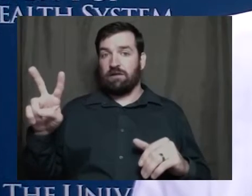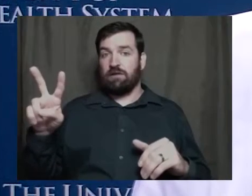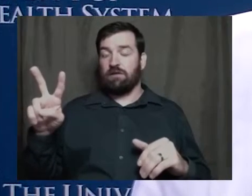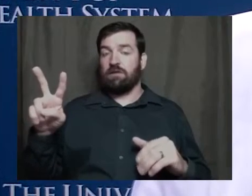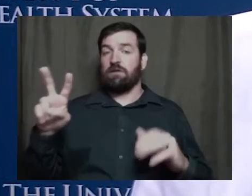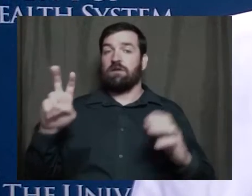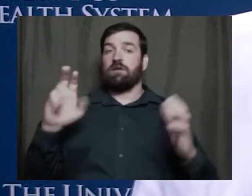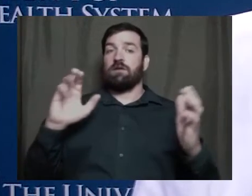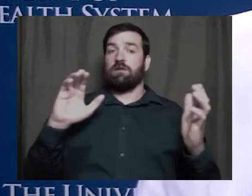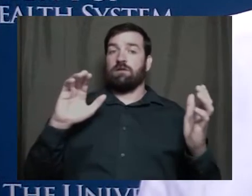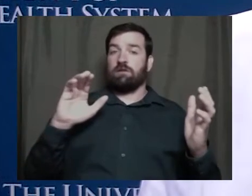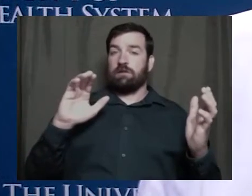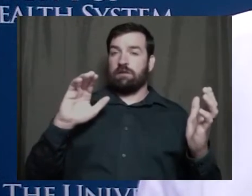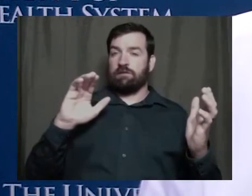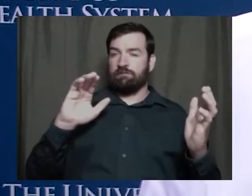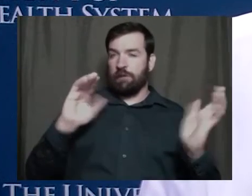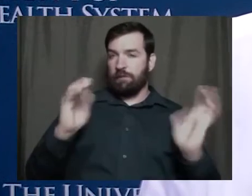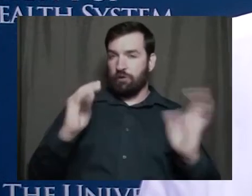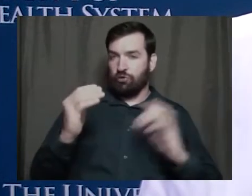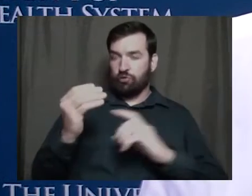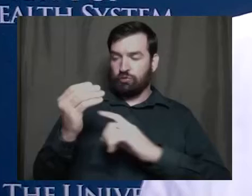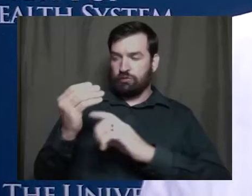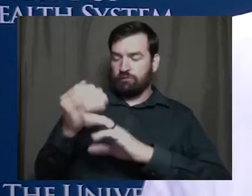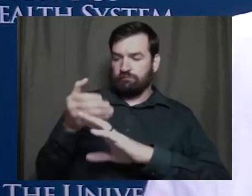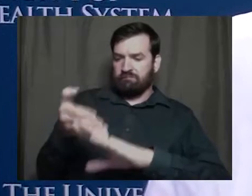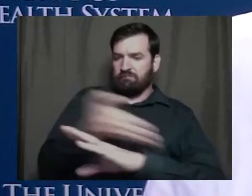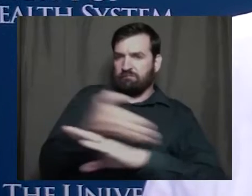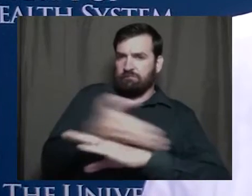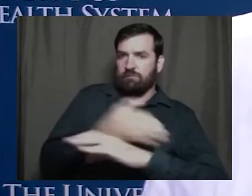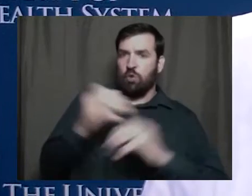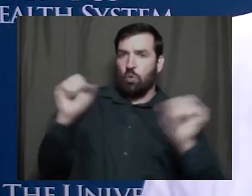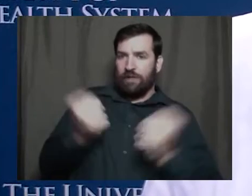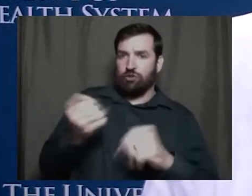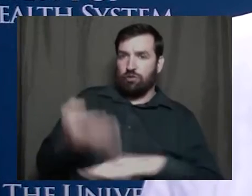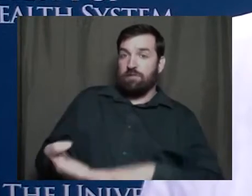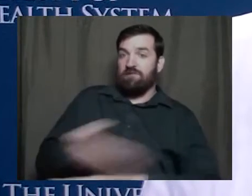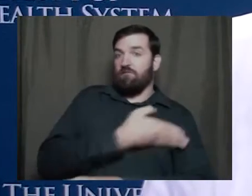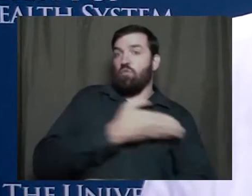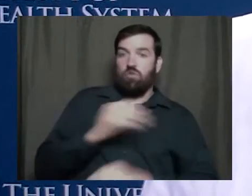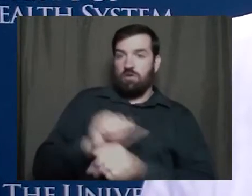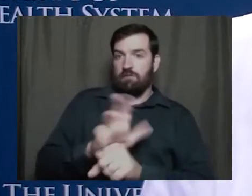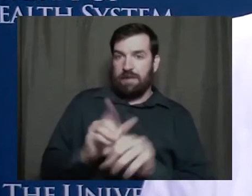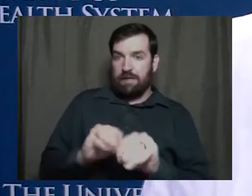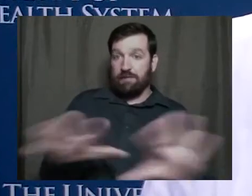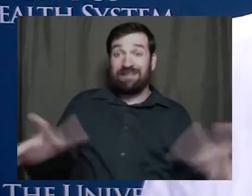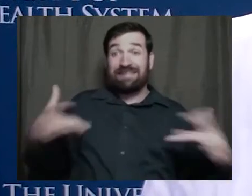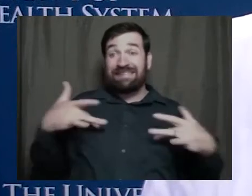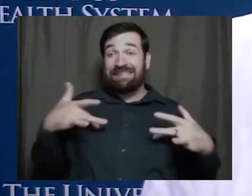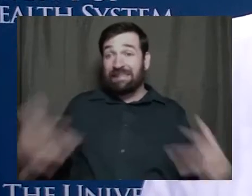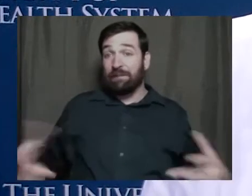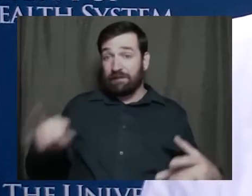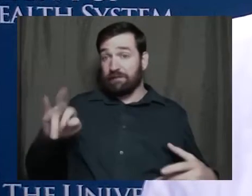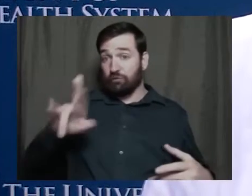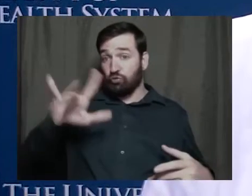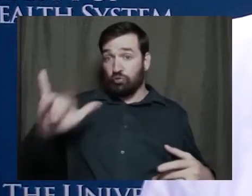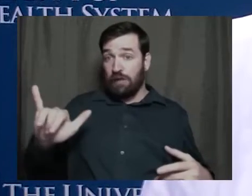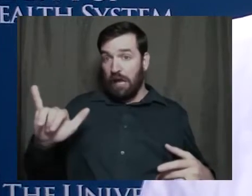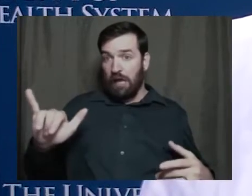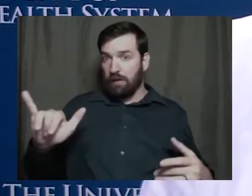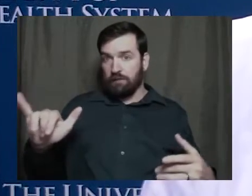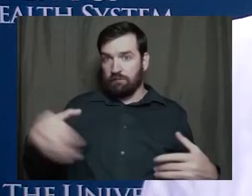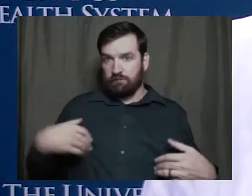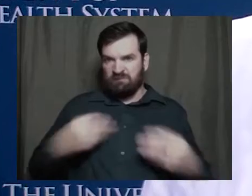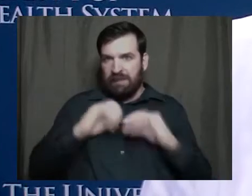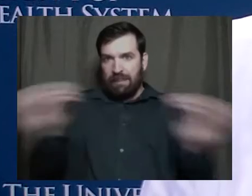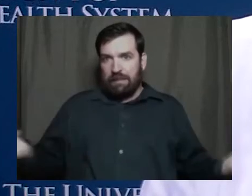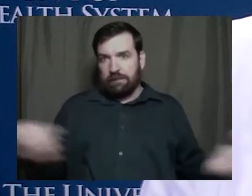really the winter that was right before the pandemic, because historically RSV in July is a nothing. You